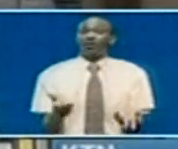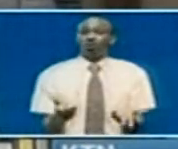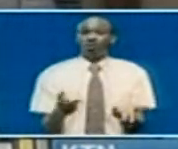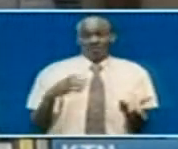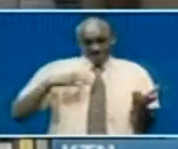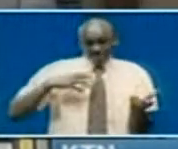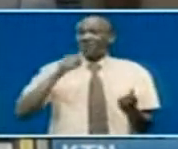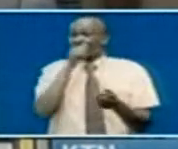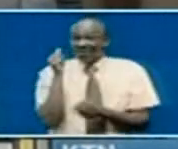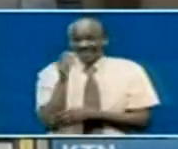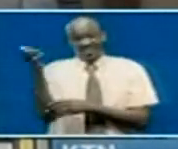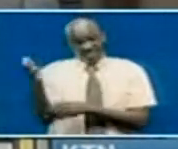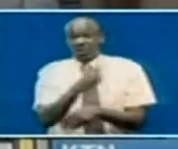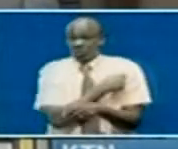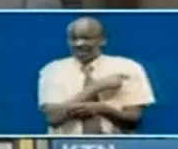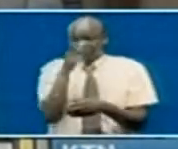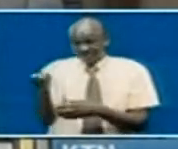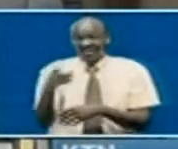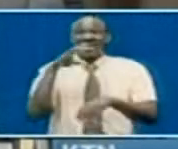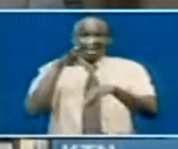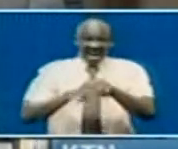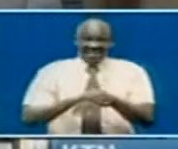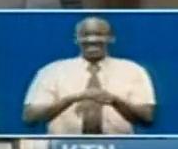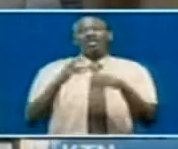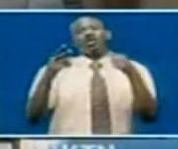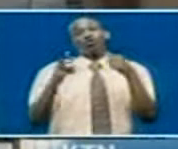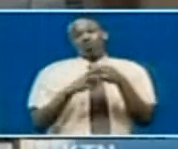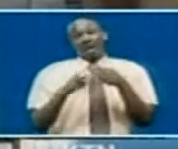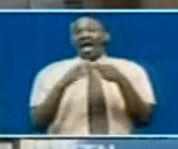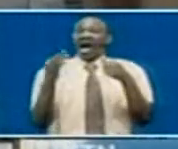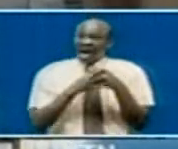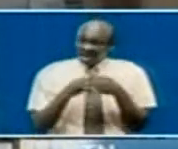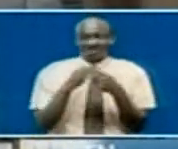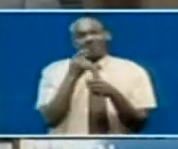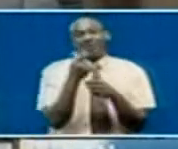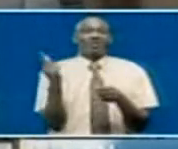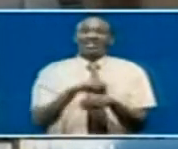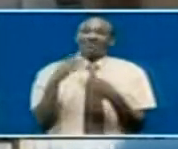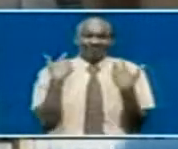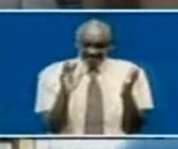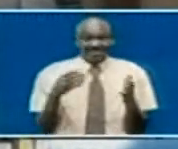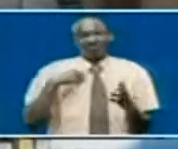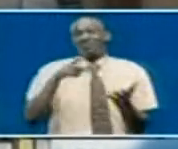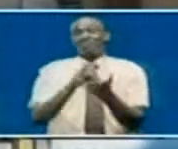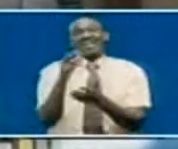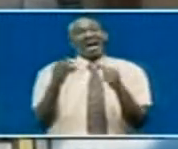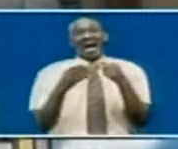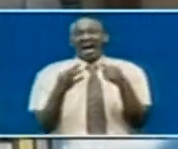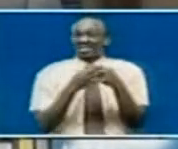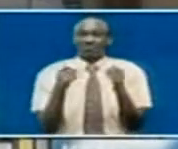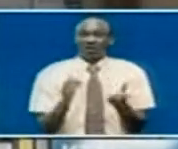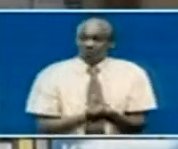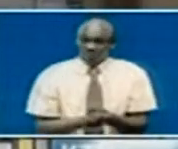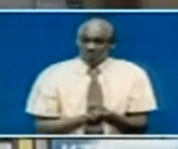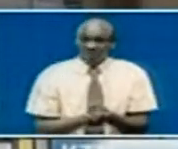colleagues in the private sector will be receiving their July as the August pay in just a few days. They have not been paid for the month of August.